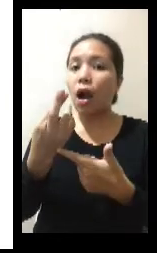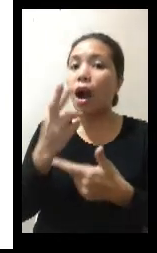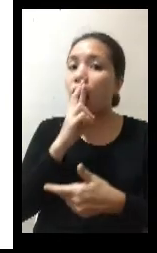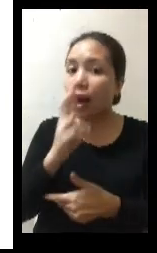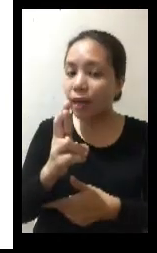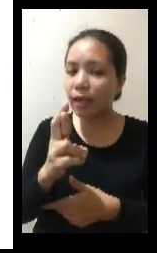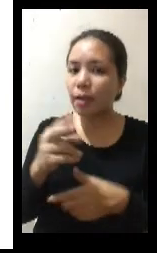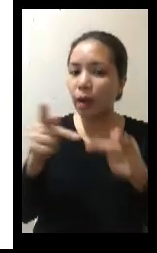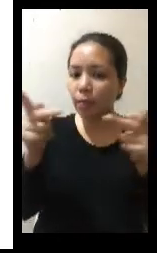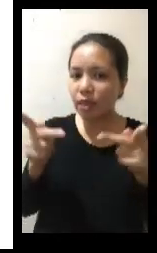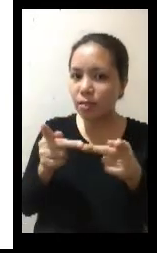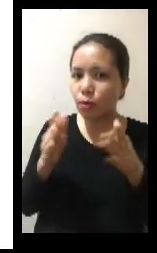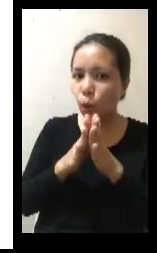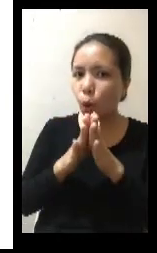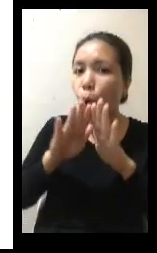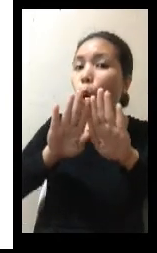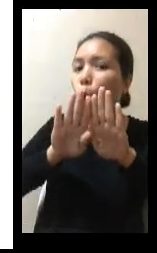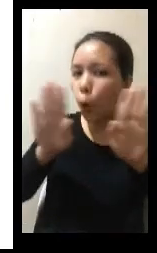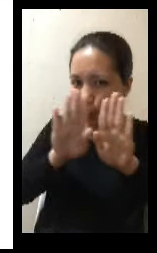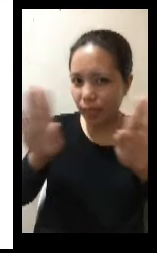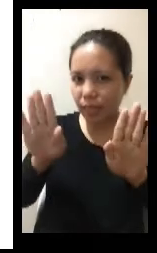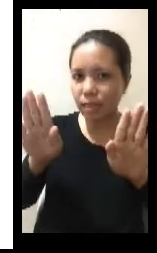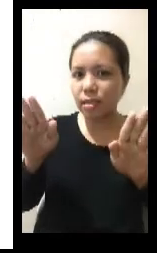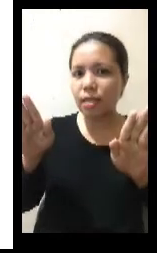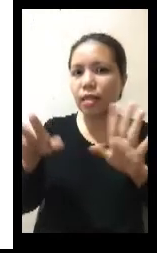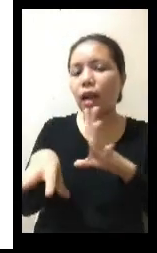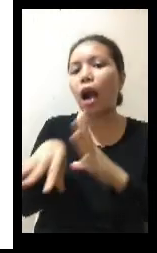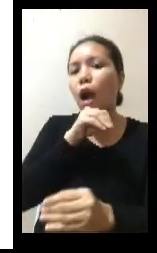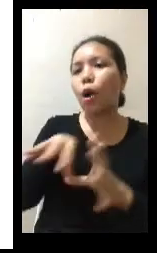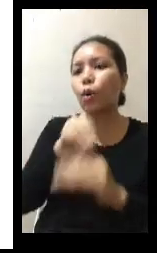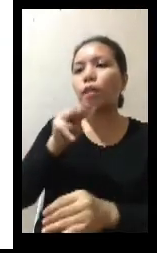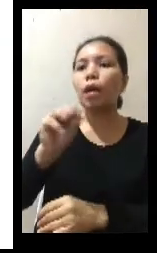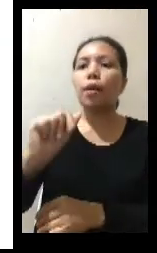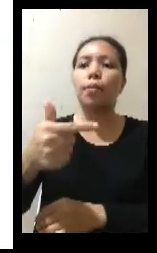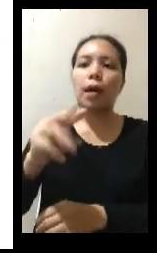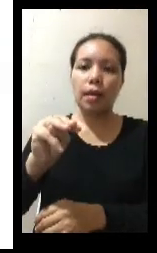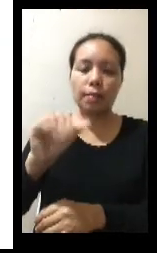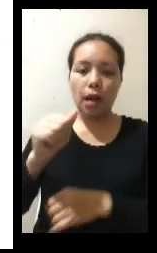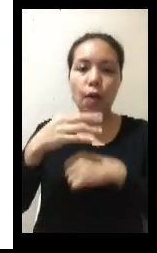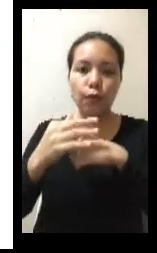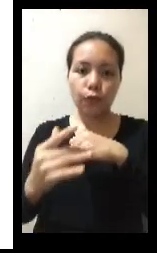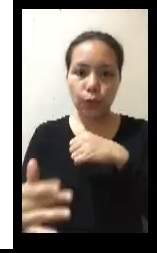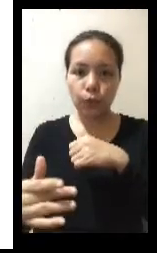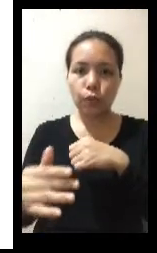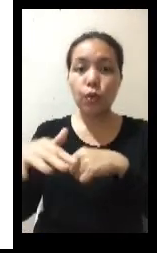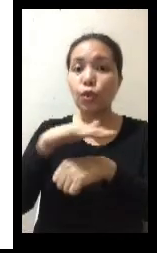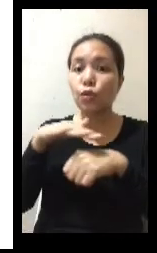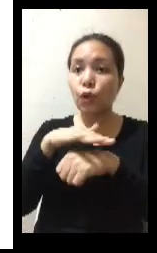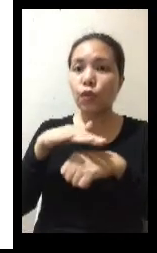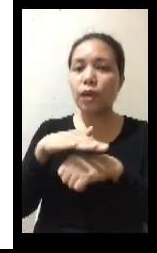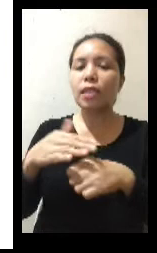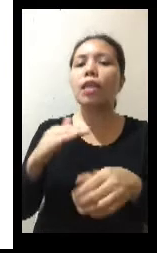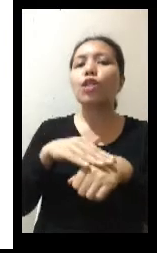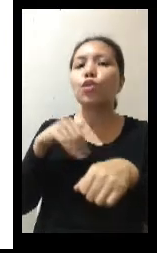or vents. The magma chamber, the magma, and vents are the internal parts of a volcano. When